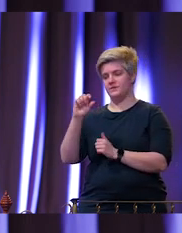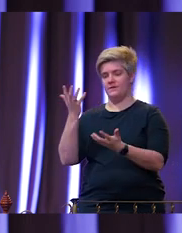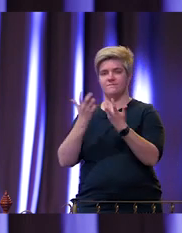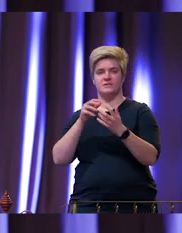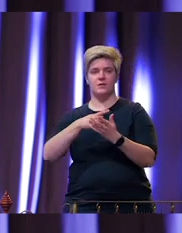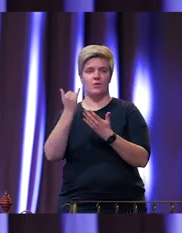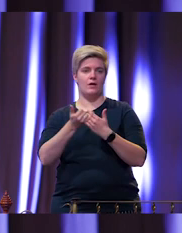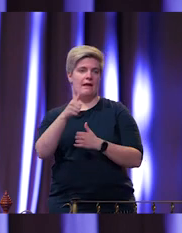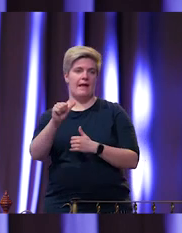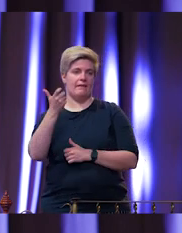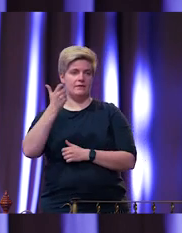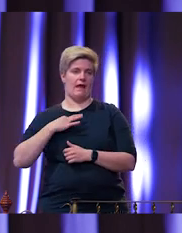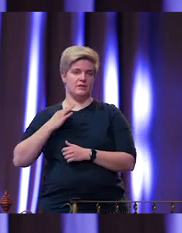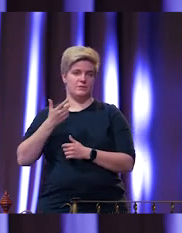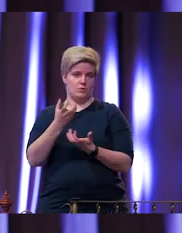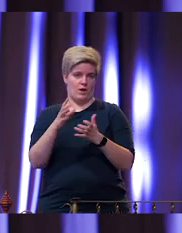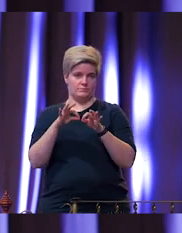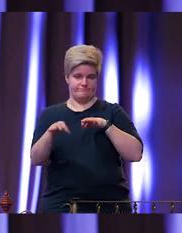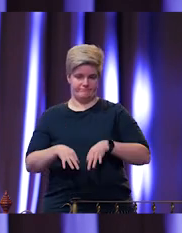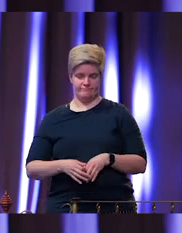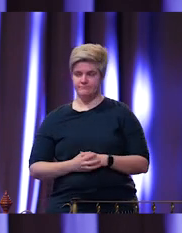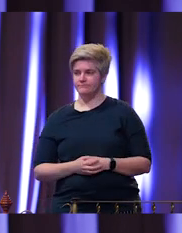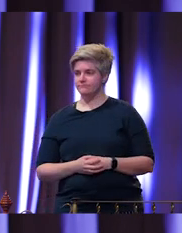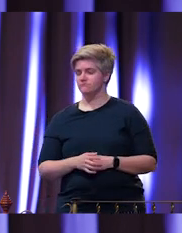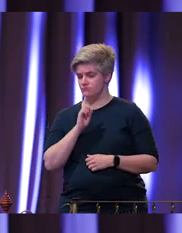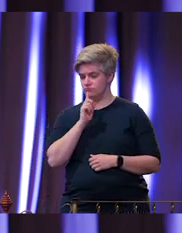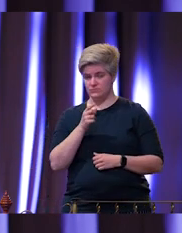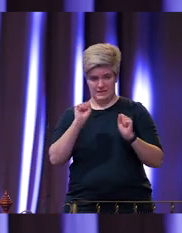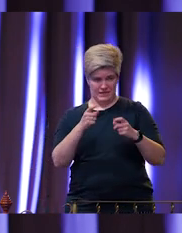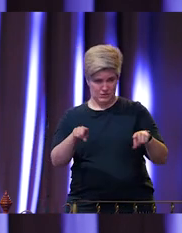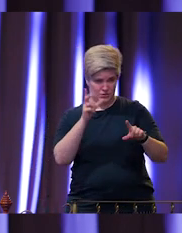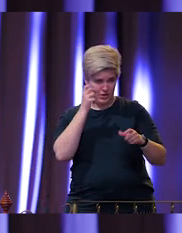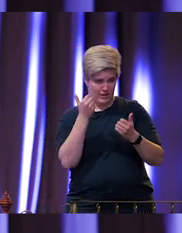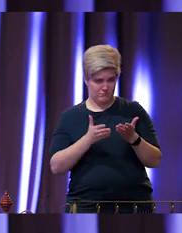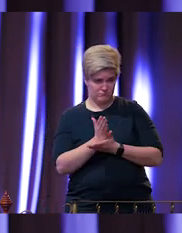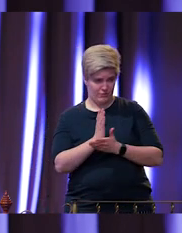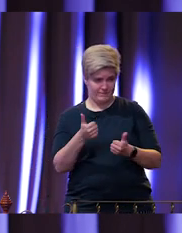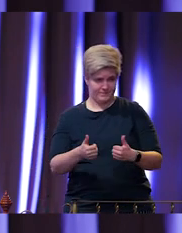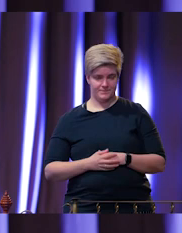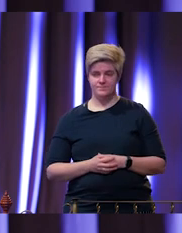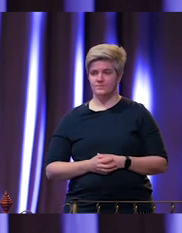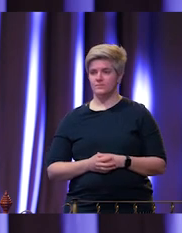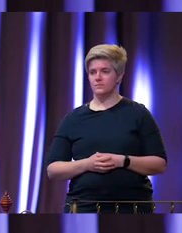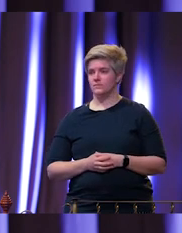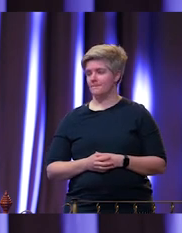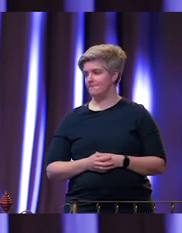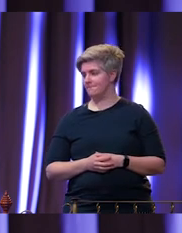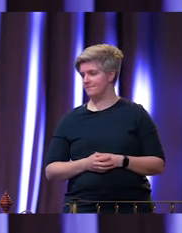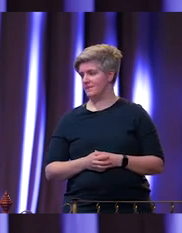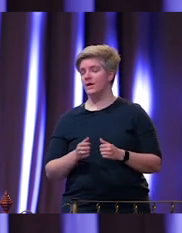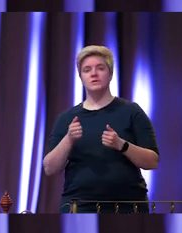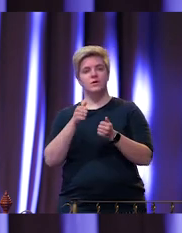eligibility criteria you want to note. For sure. Can folks see me all right? Awesome. So within the greater context of the